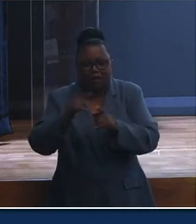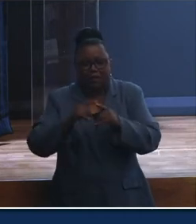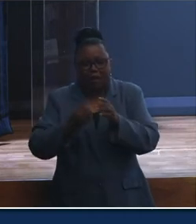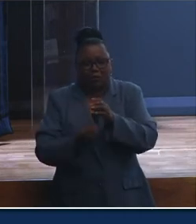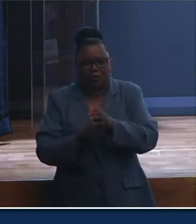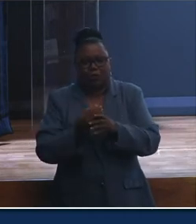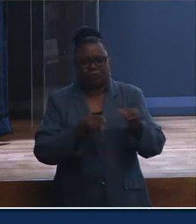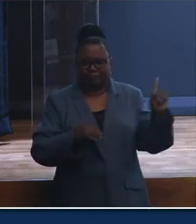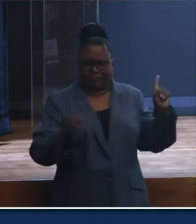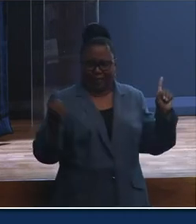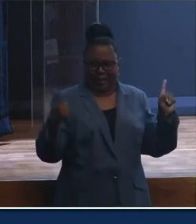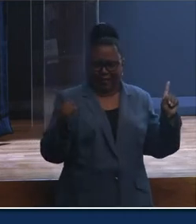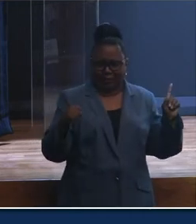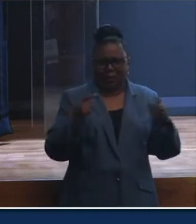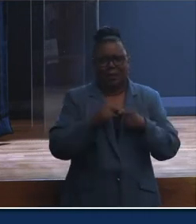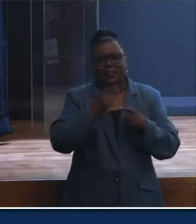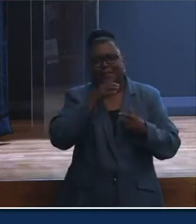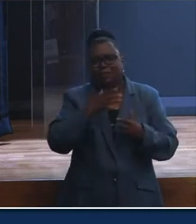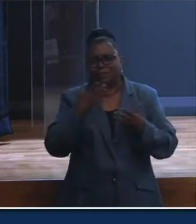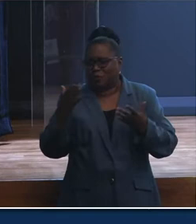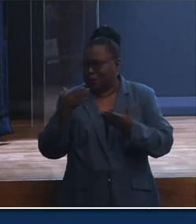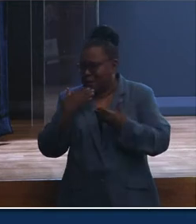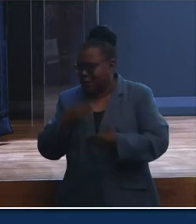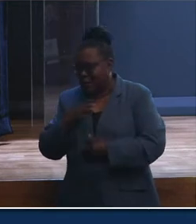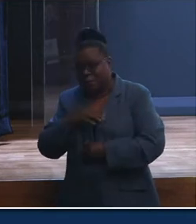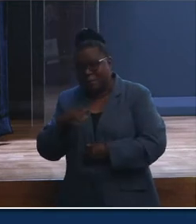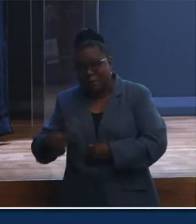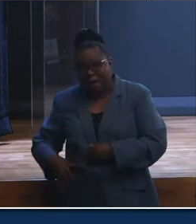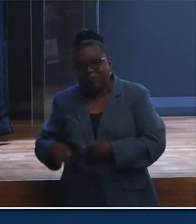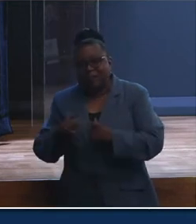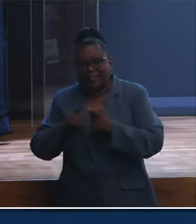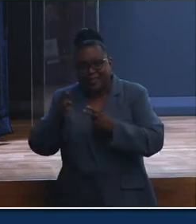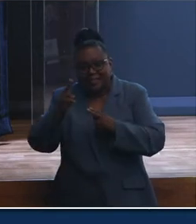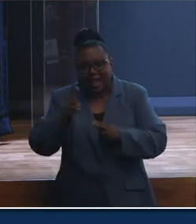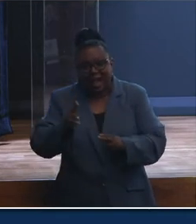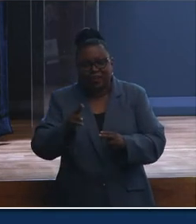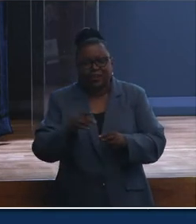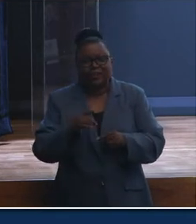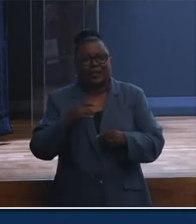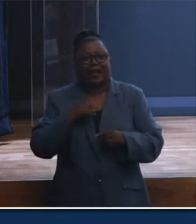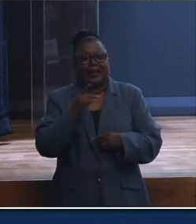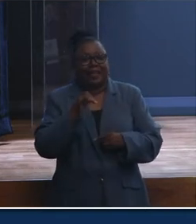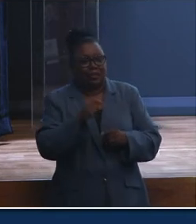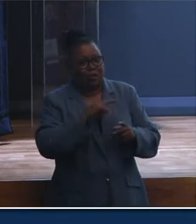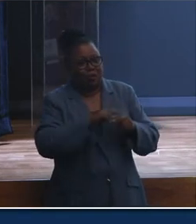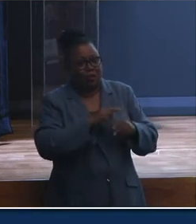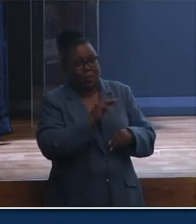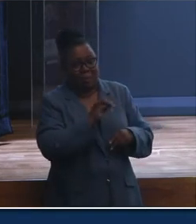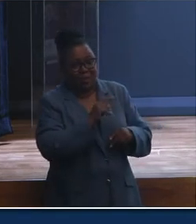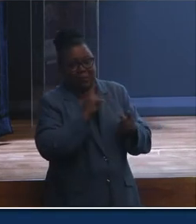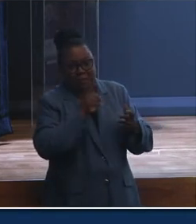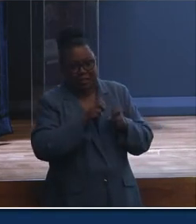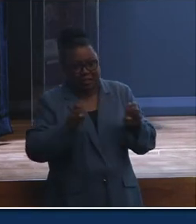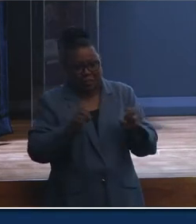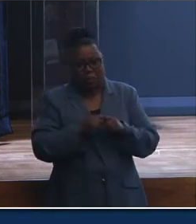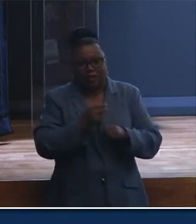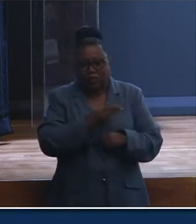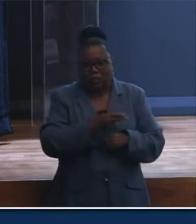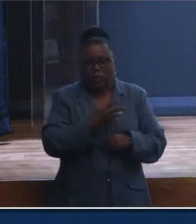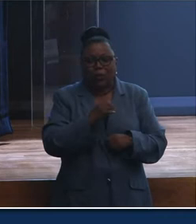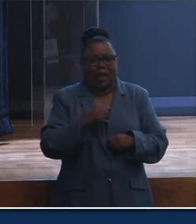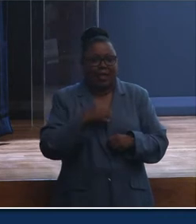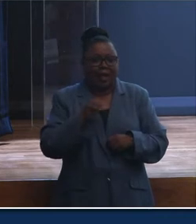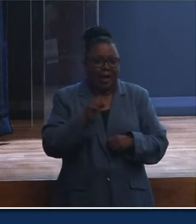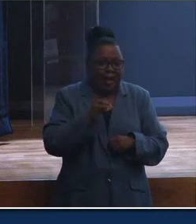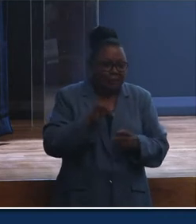grown. Absolutely. Well, Madam Mayor, thank you so much for this honor, Kendall, and of course, Muffet, to be up here with you and